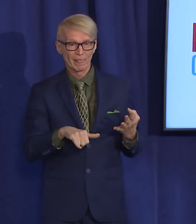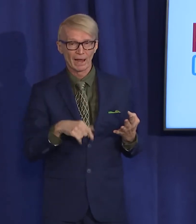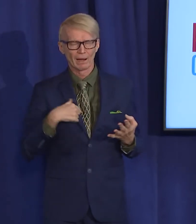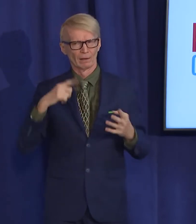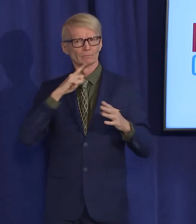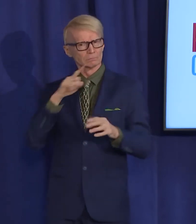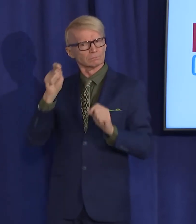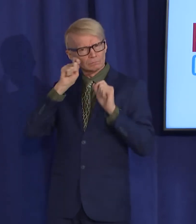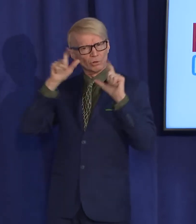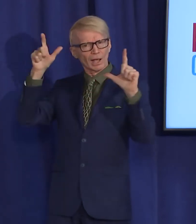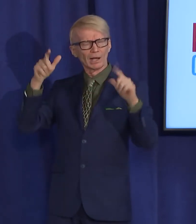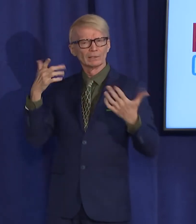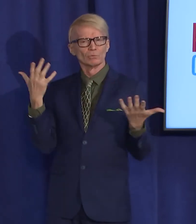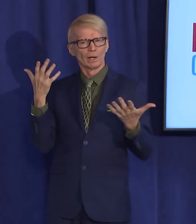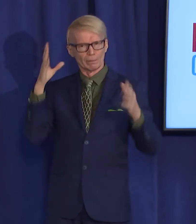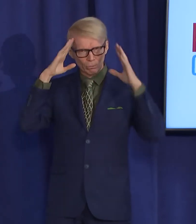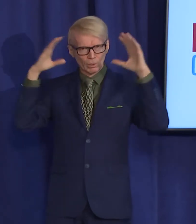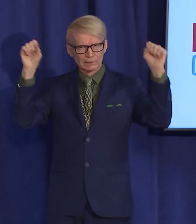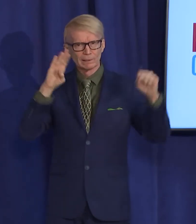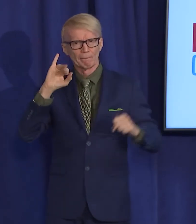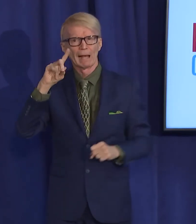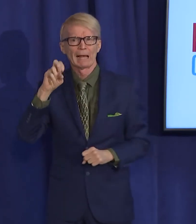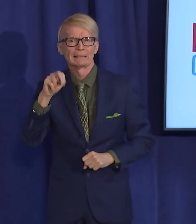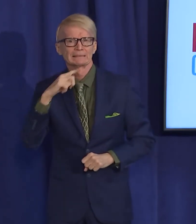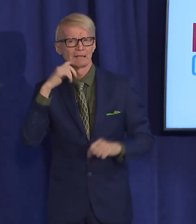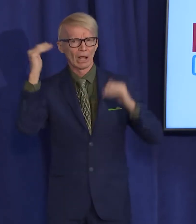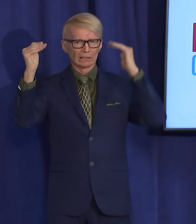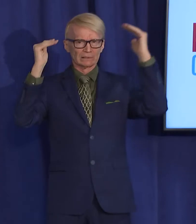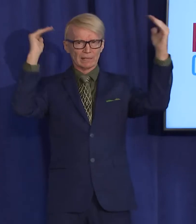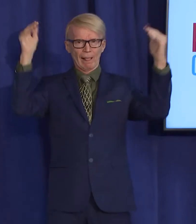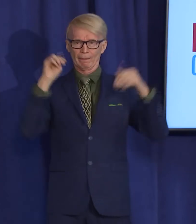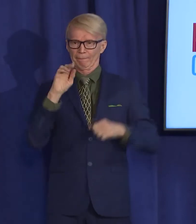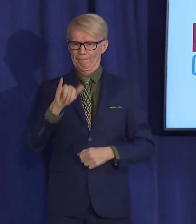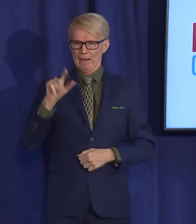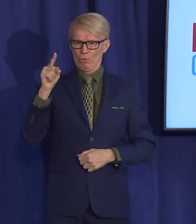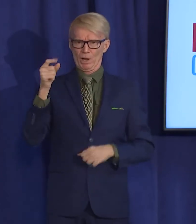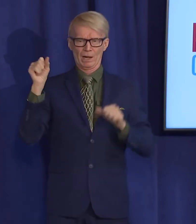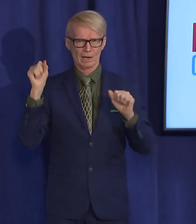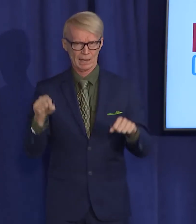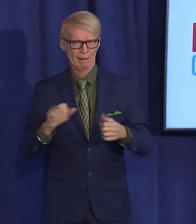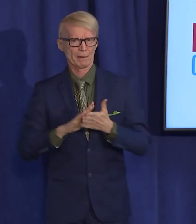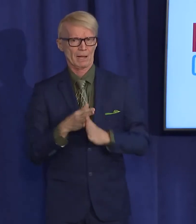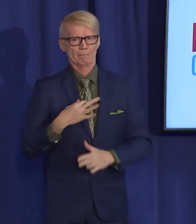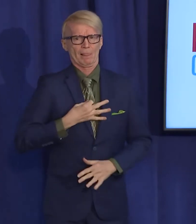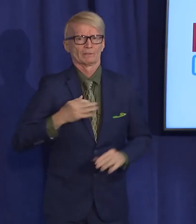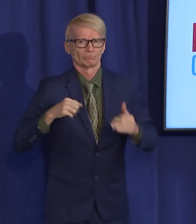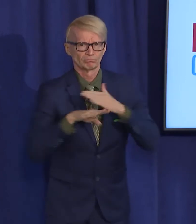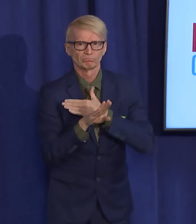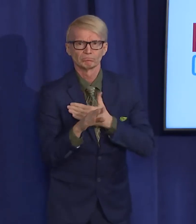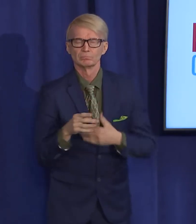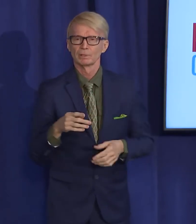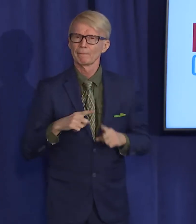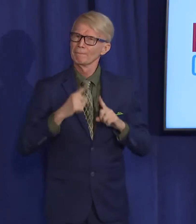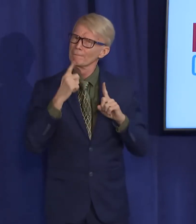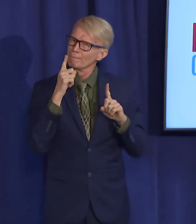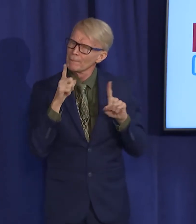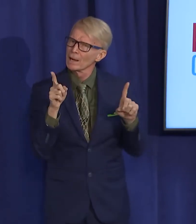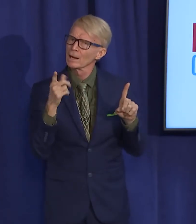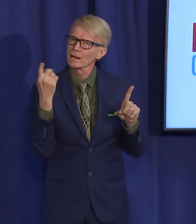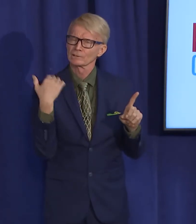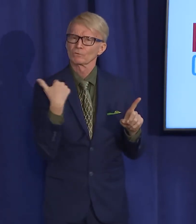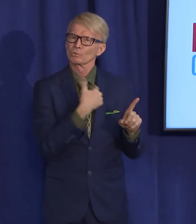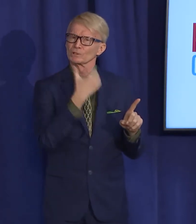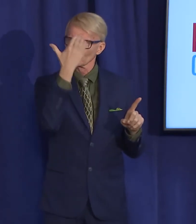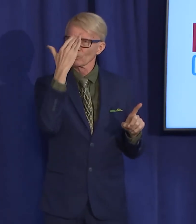Biden call for eligibility for all adults by May 1, since the vaccine supply we've received to date in Chicago would not necessarily support